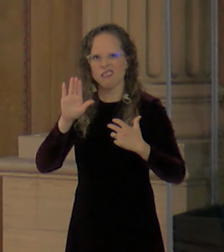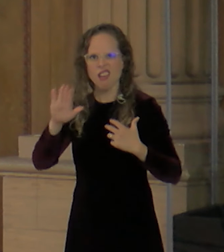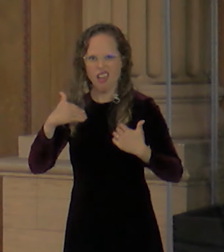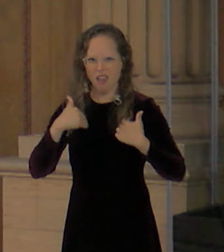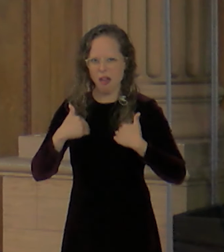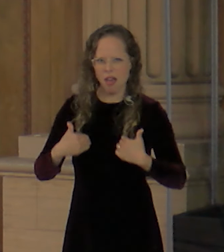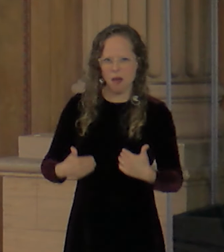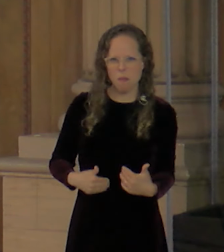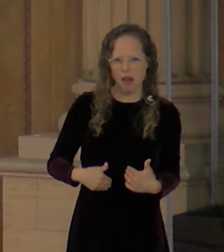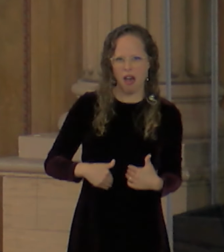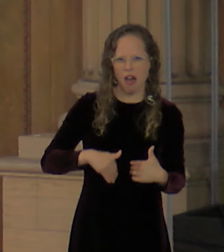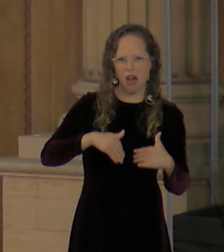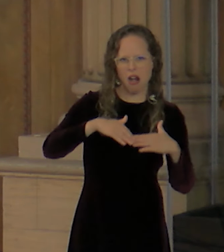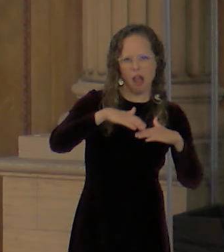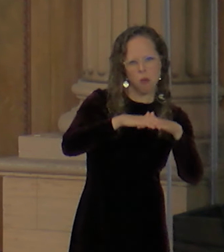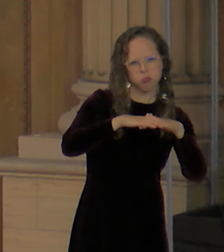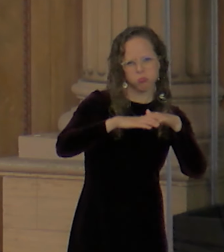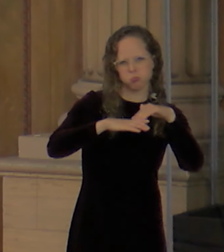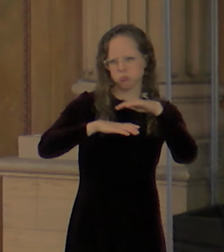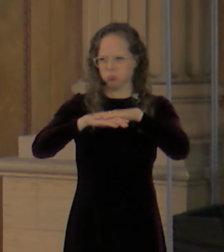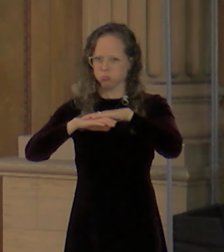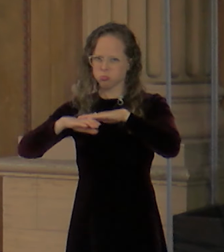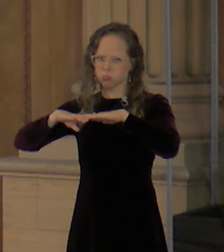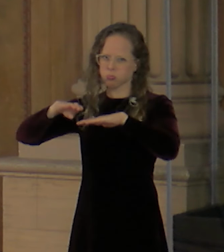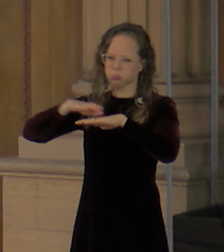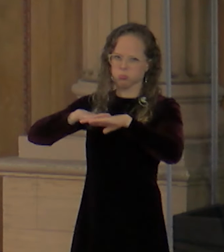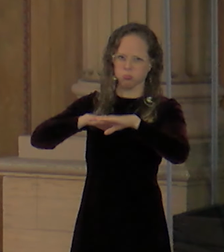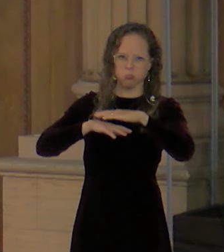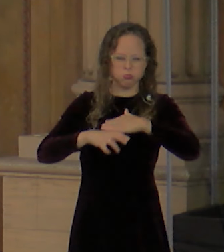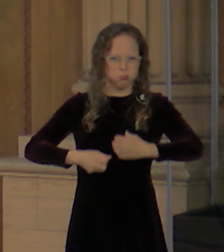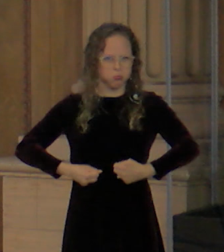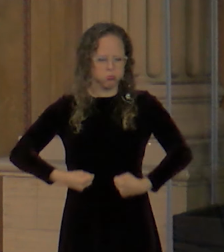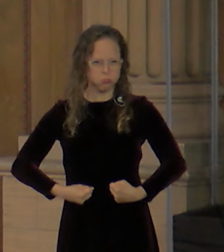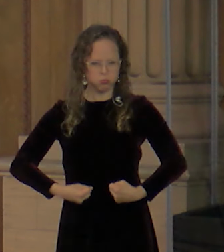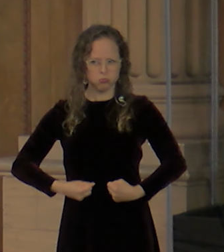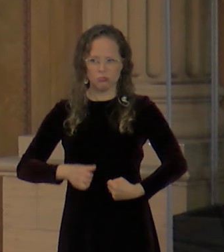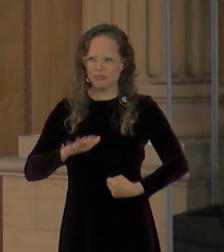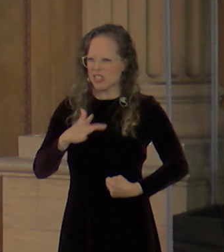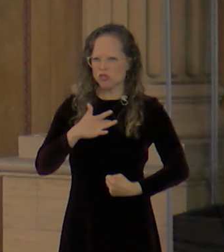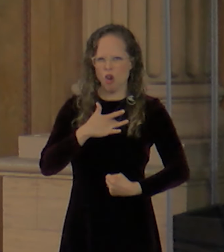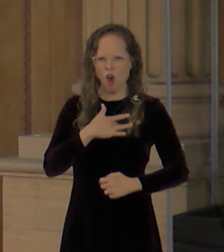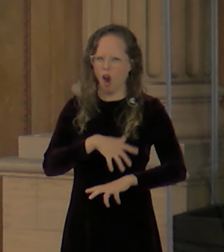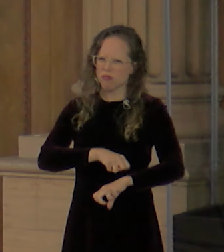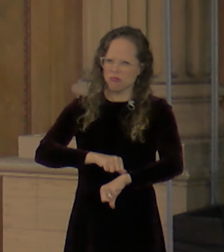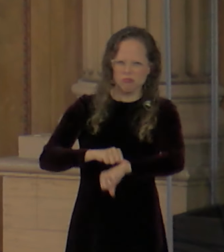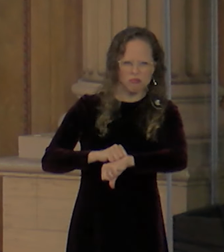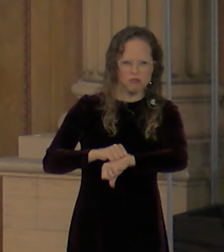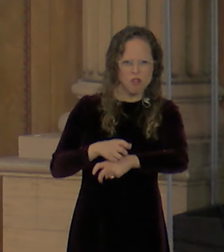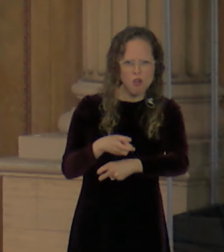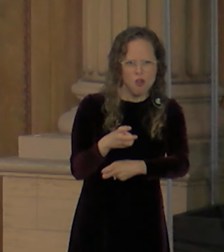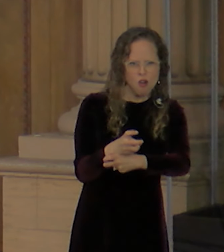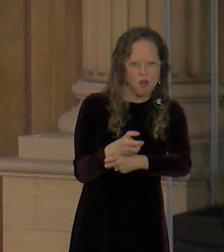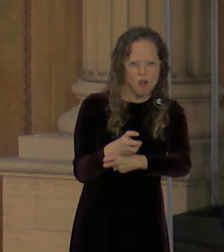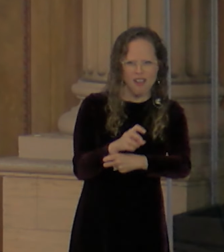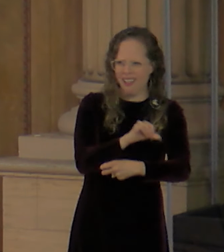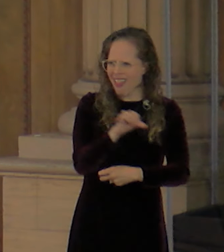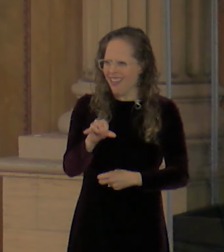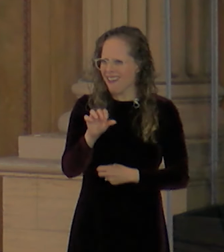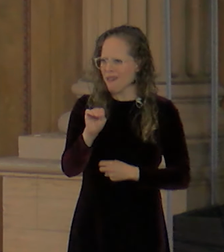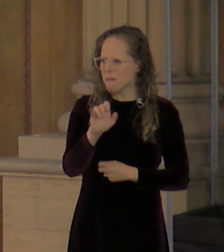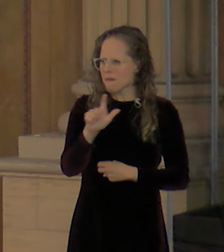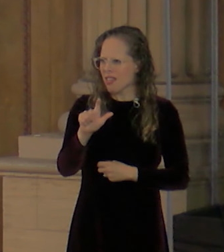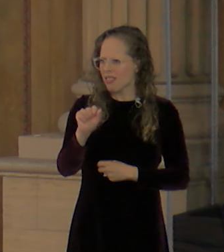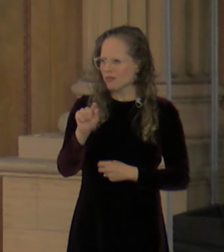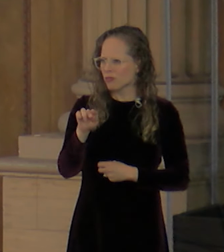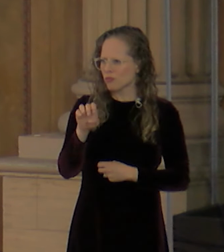stick together, firmly cast on him and immovable. His heart is hard as a stone, hard as the lower millstone. When he